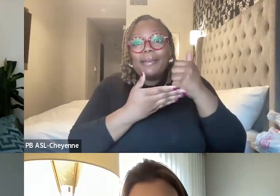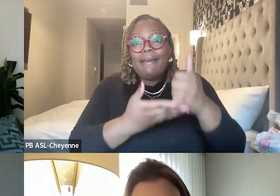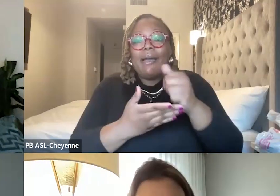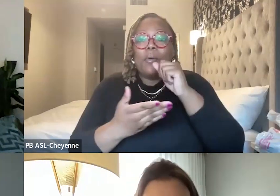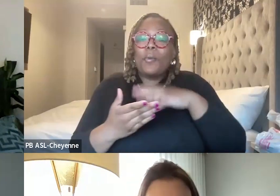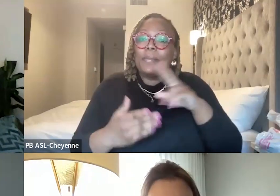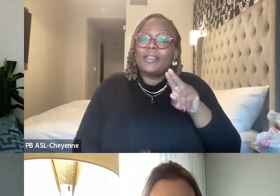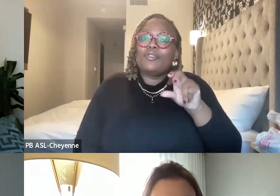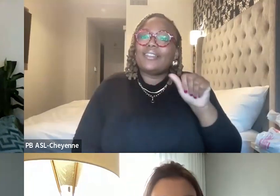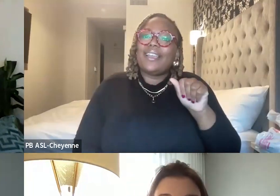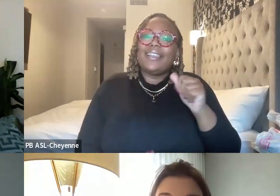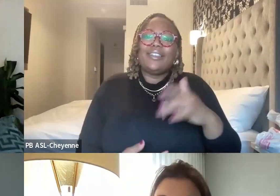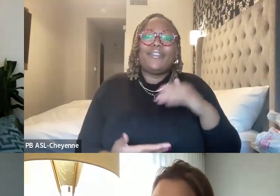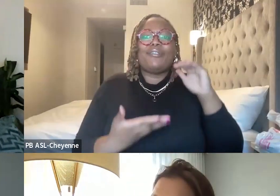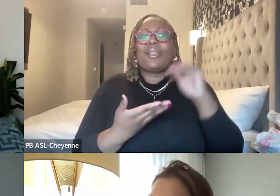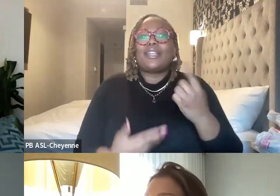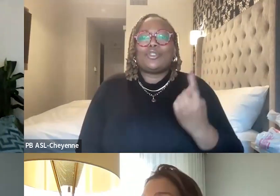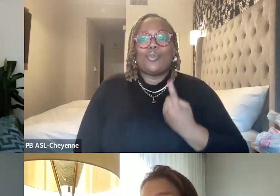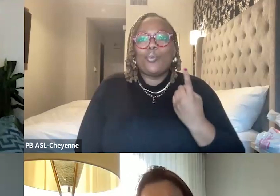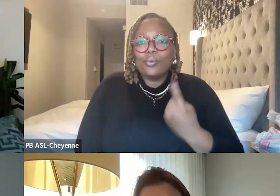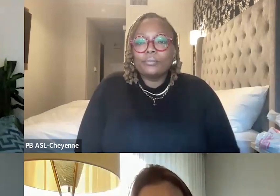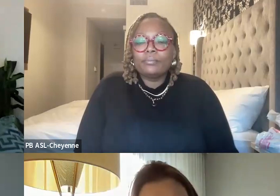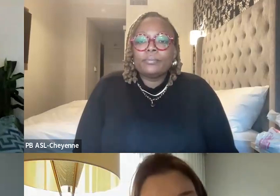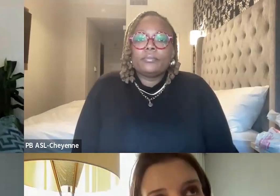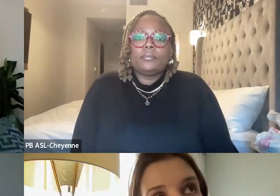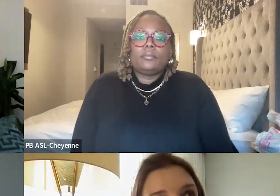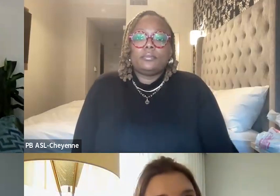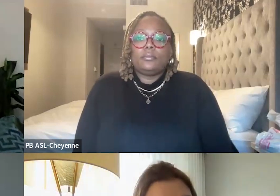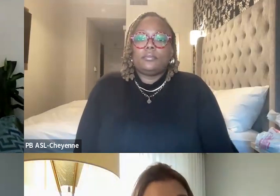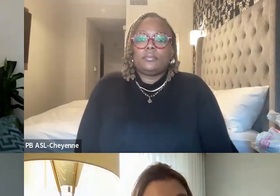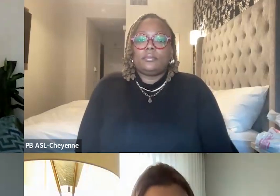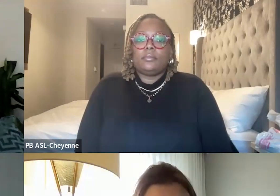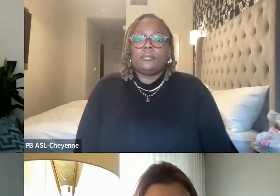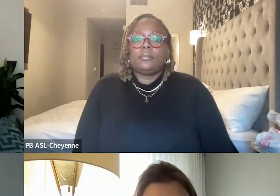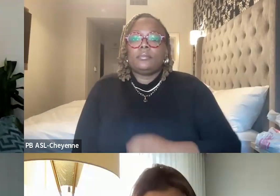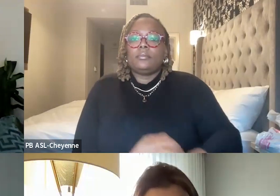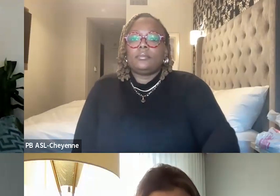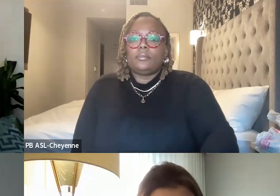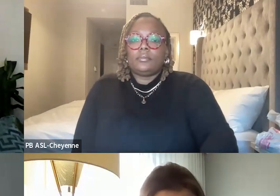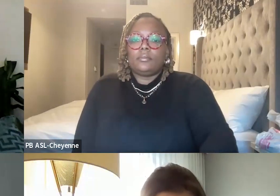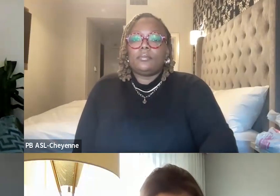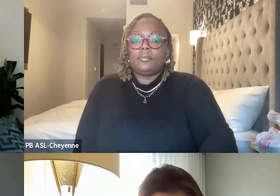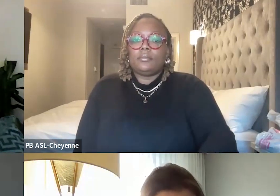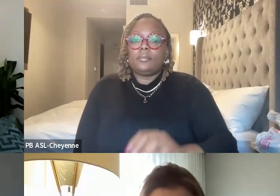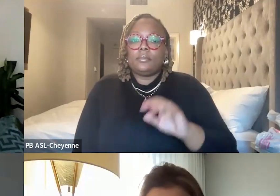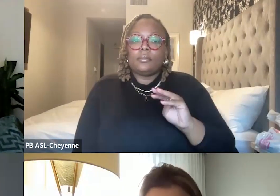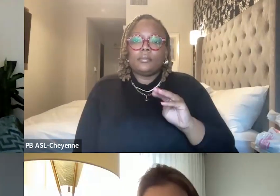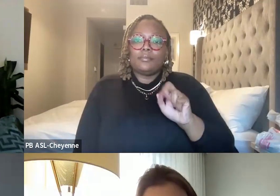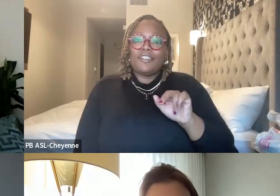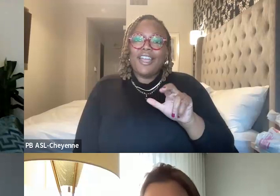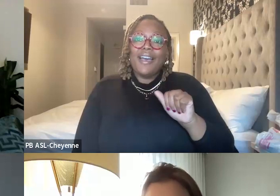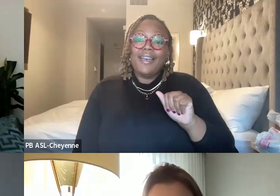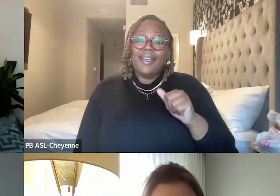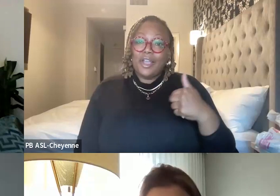to feel less alone. Yeah, and just to add something that we need to face, that is in all this case,